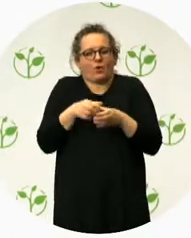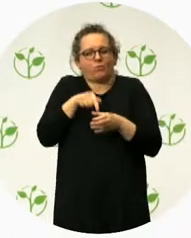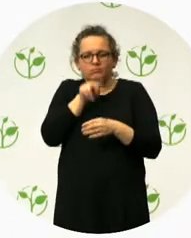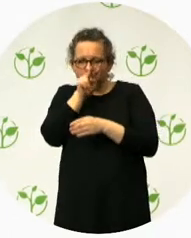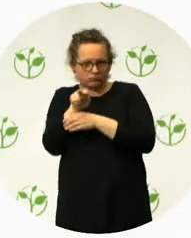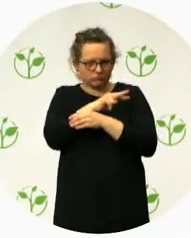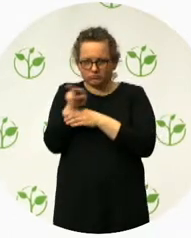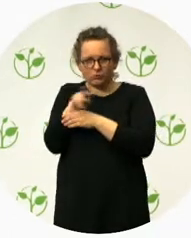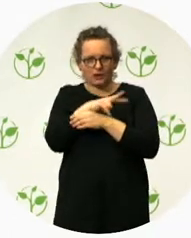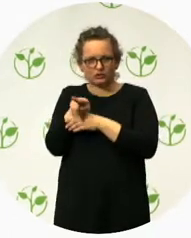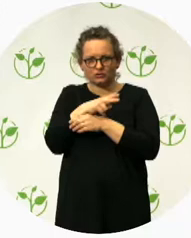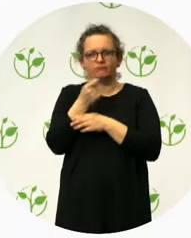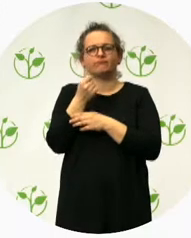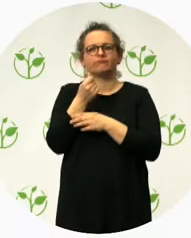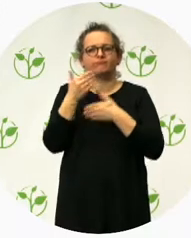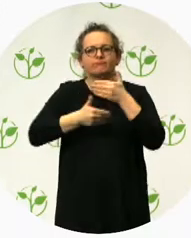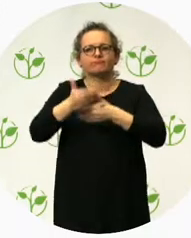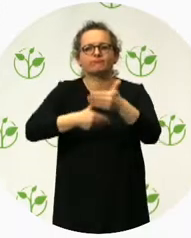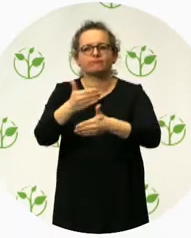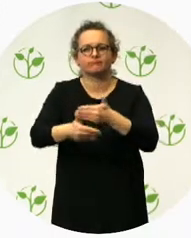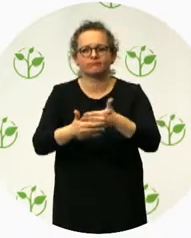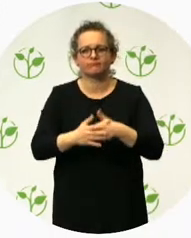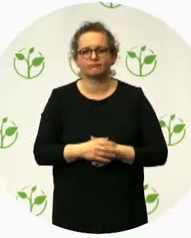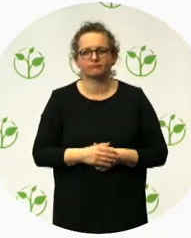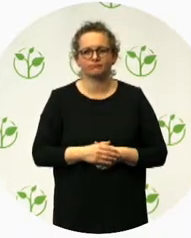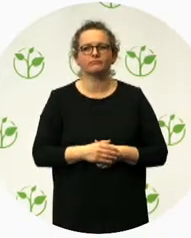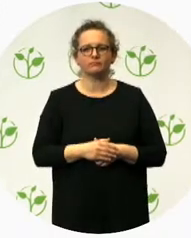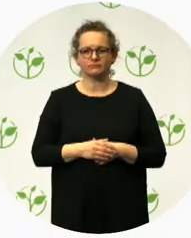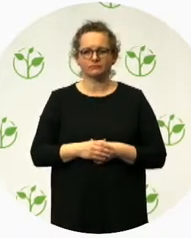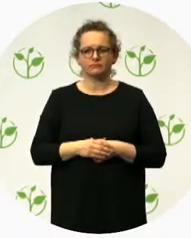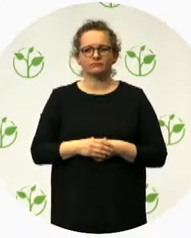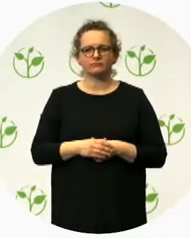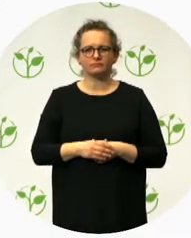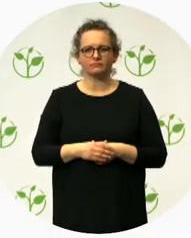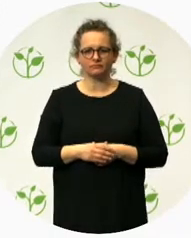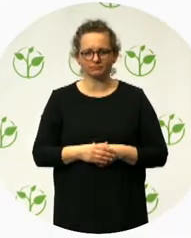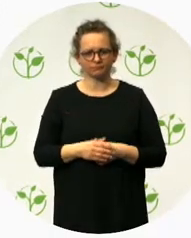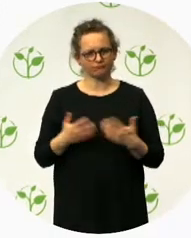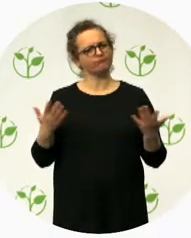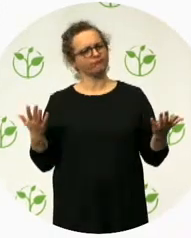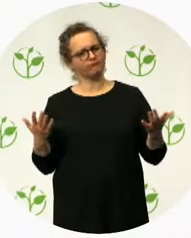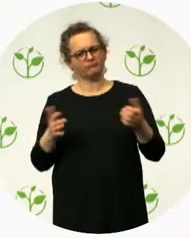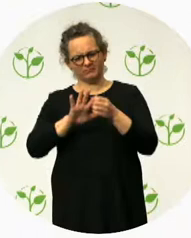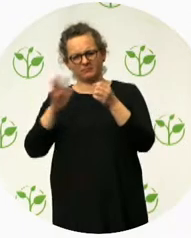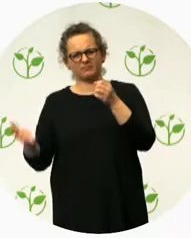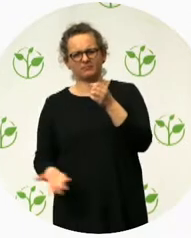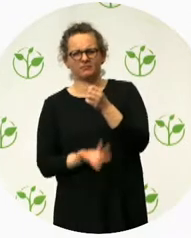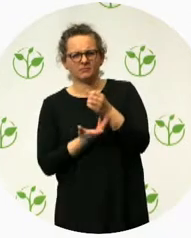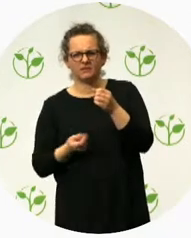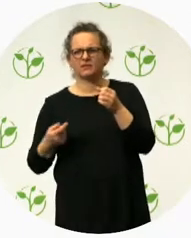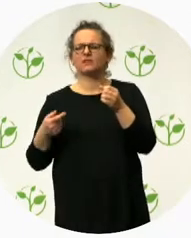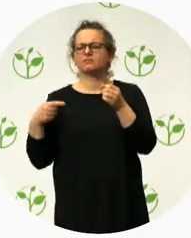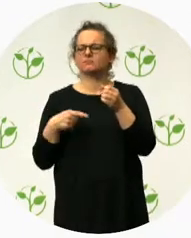€320,000 to finance the work of this monitoring committee. To improve data and statistics, the